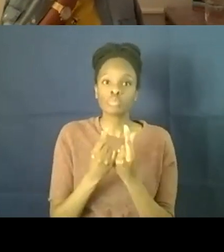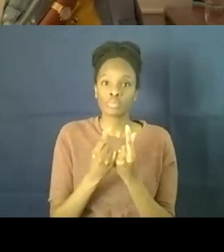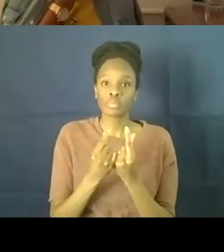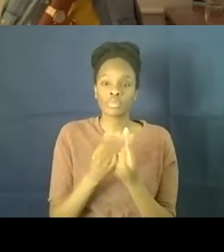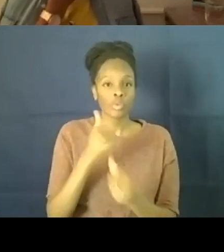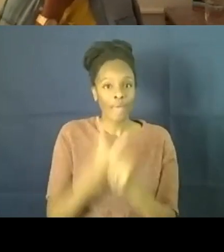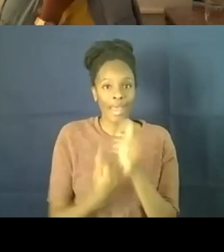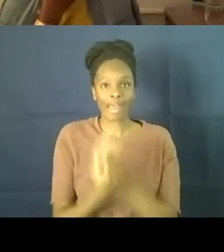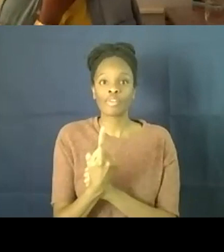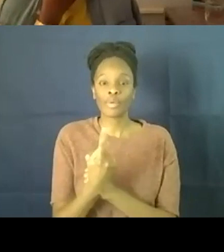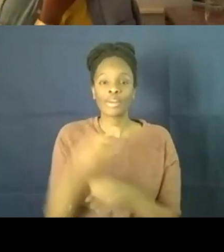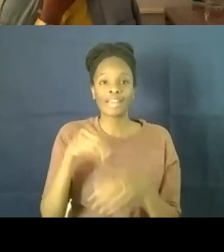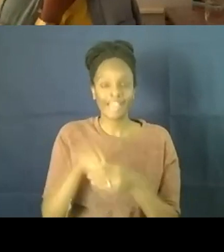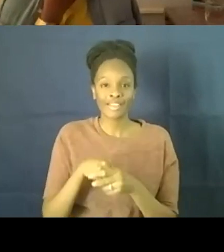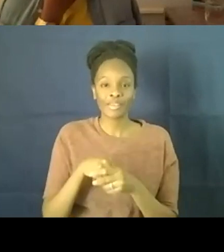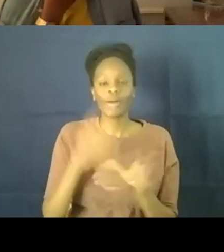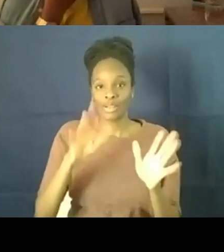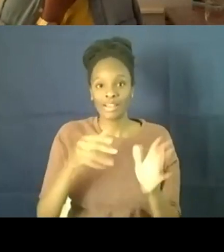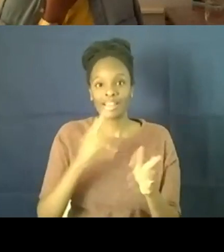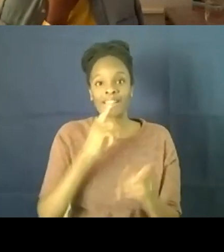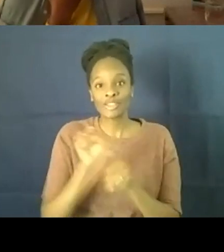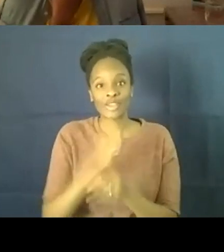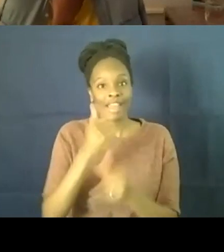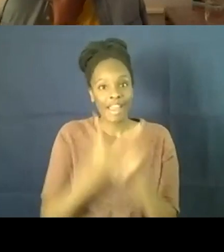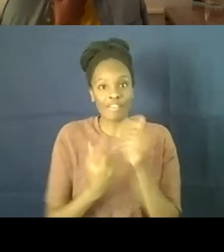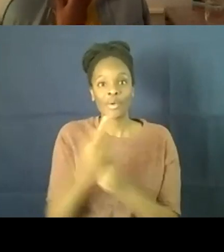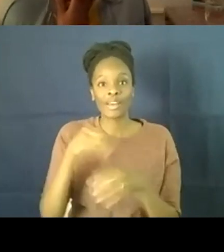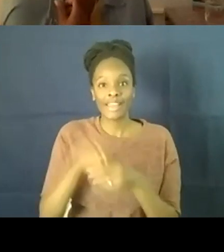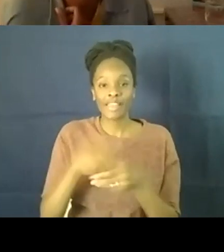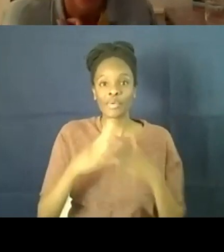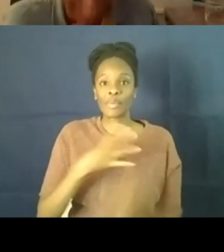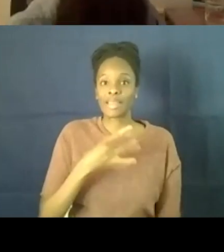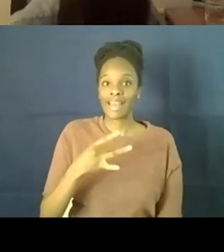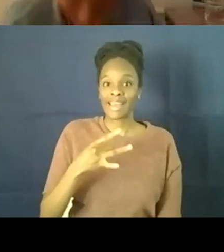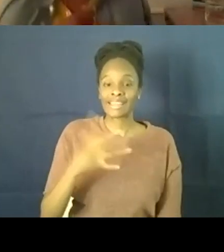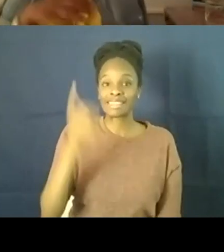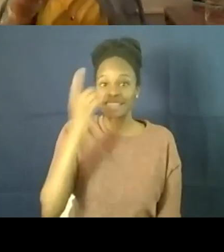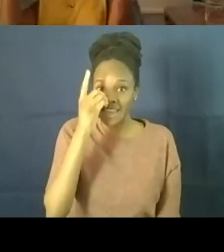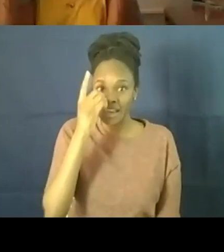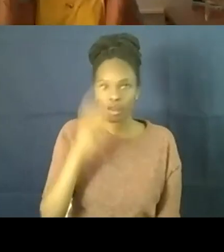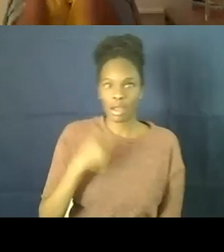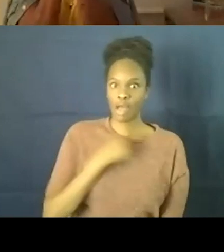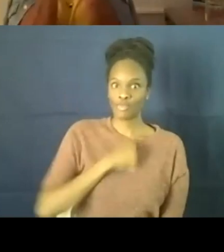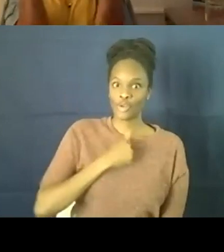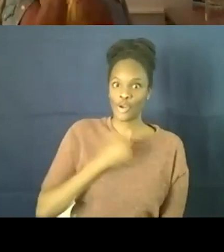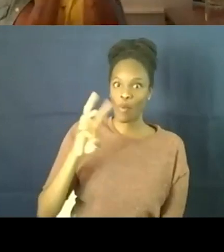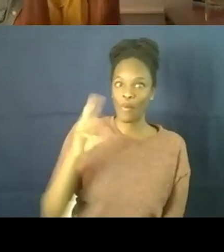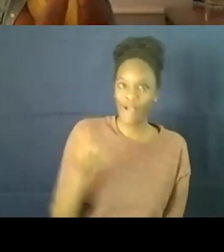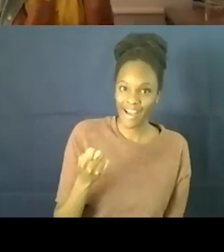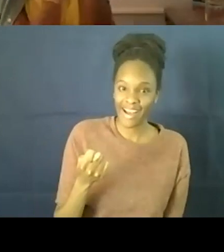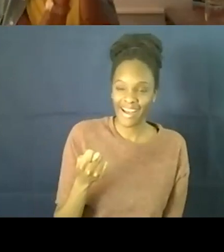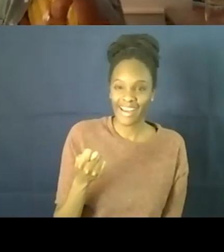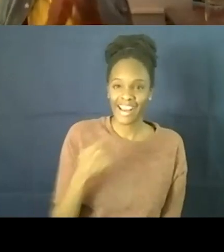room likes dick, and it's such a queer room. I'm sorry. Is that a word? I was